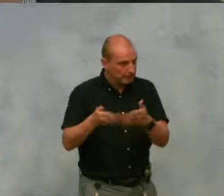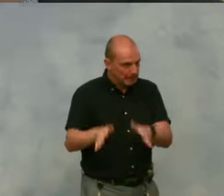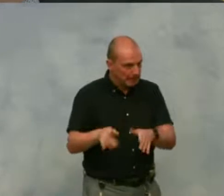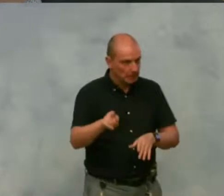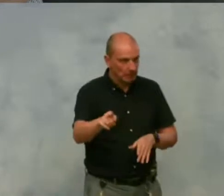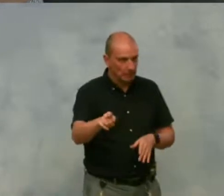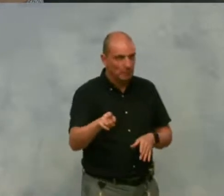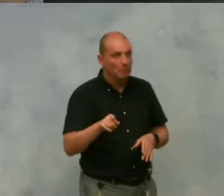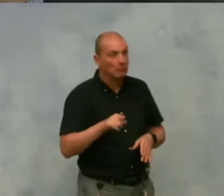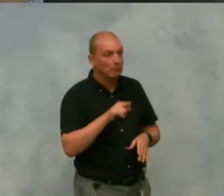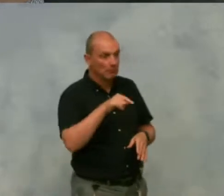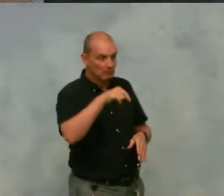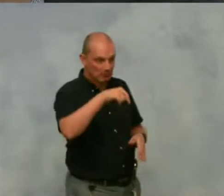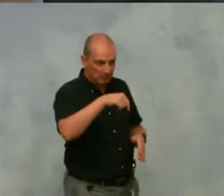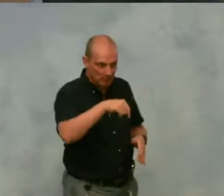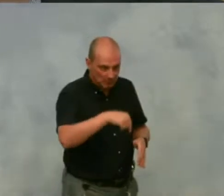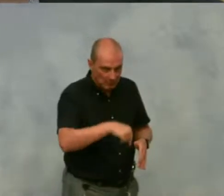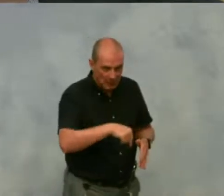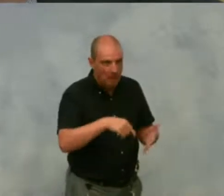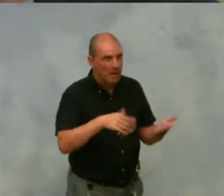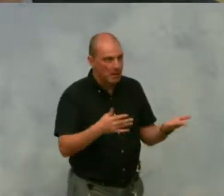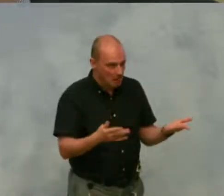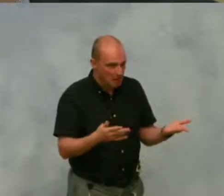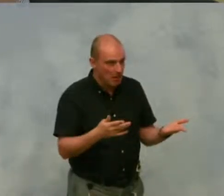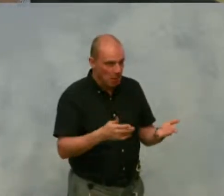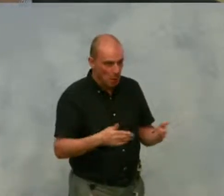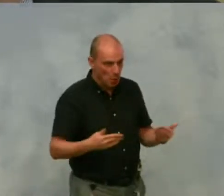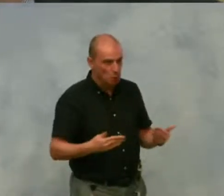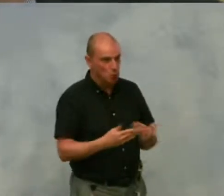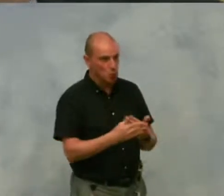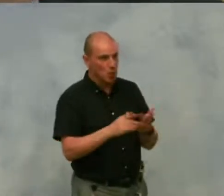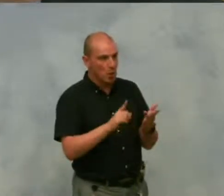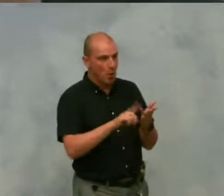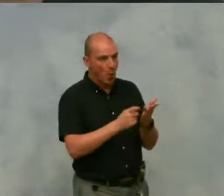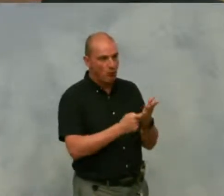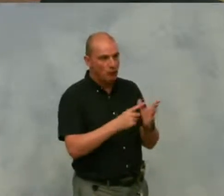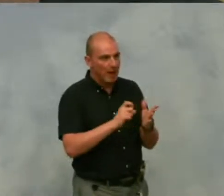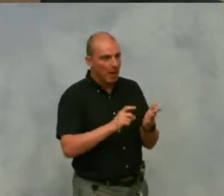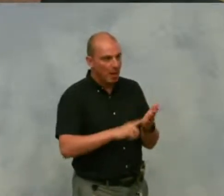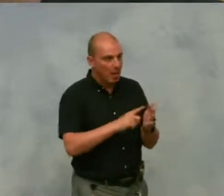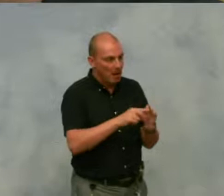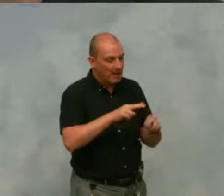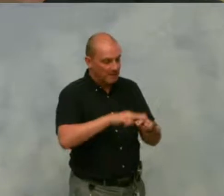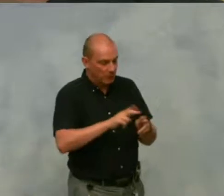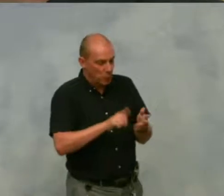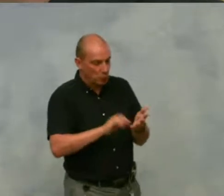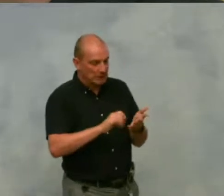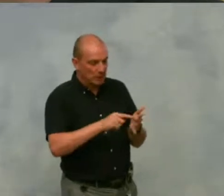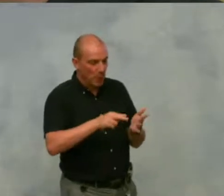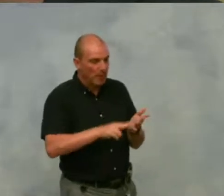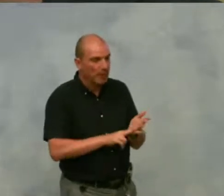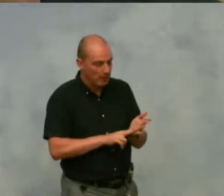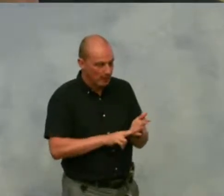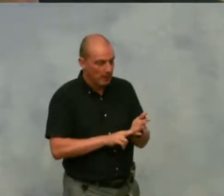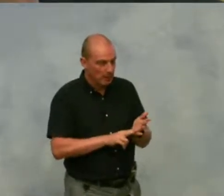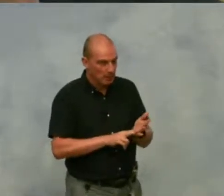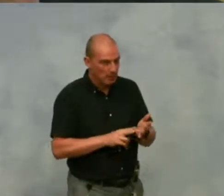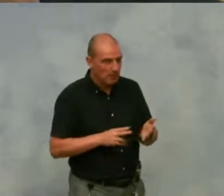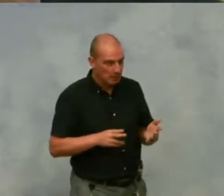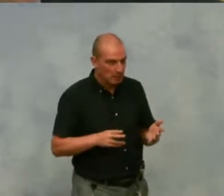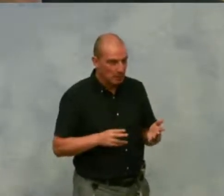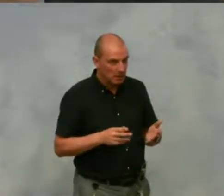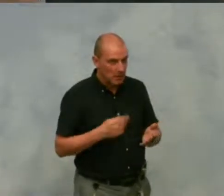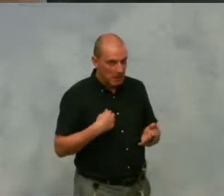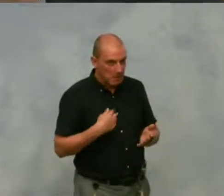here in respect of the new version of Oracle Fusion. So there probably is a route, right,